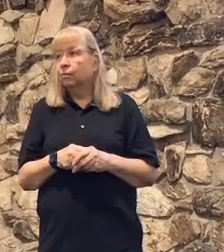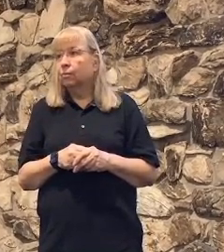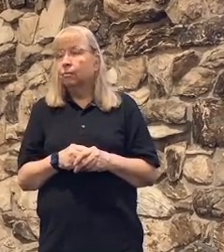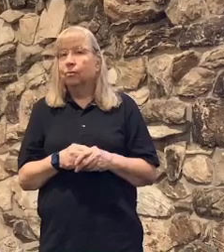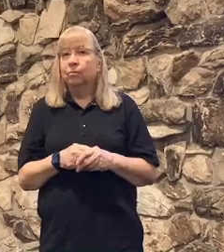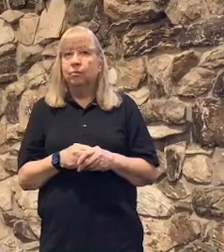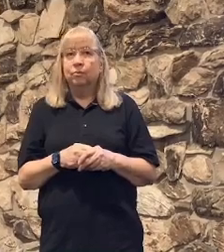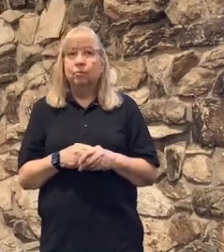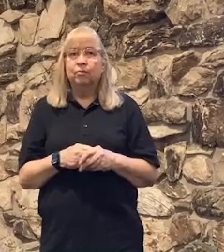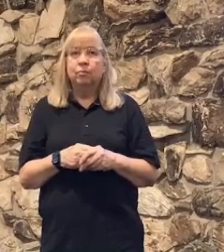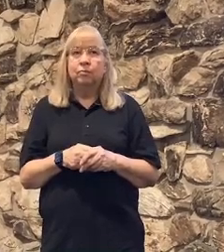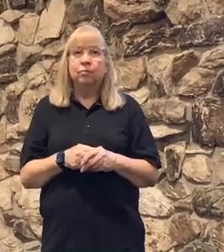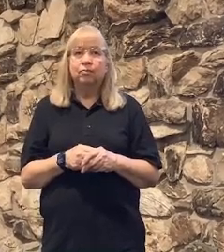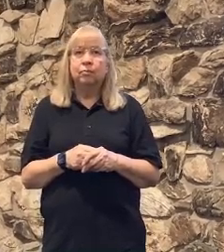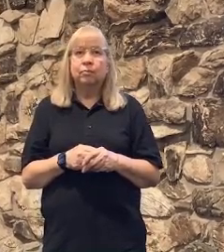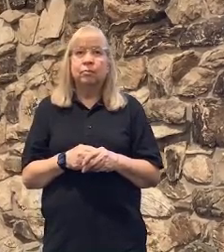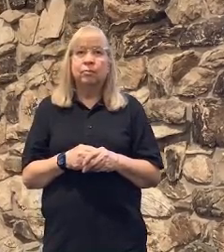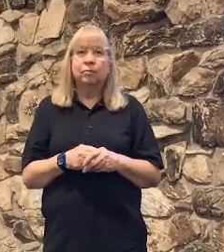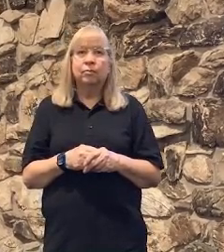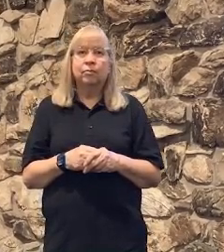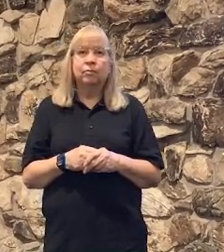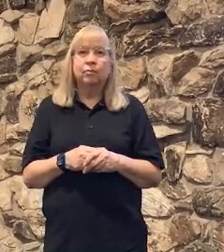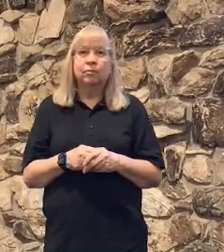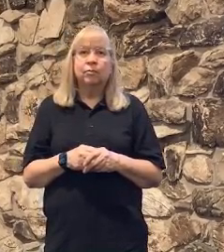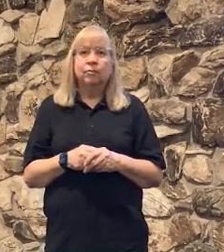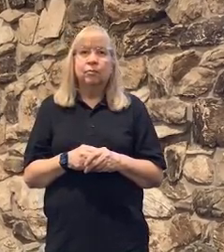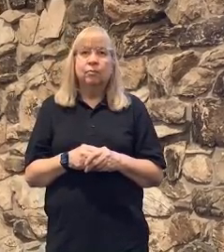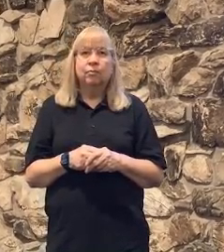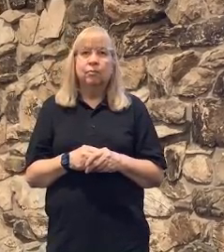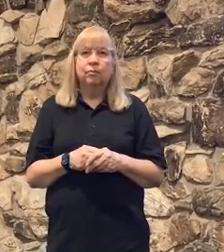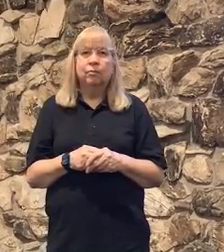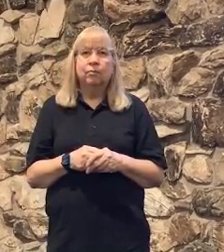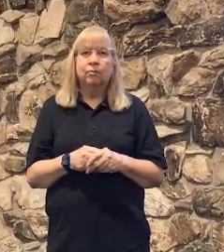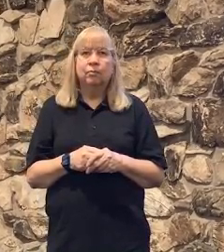Dennis, will you make sure your microphone's on? I'm not sure it's on.